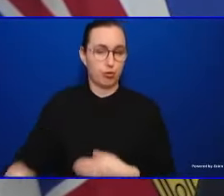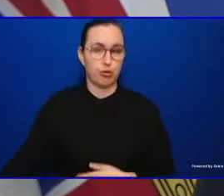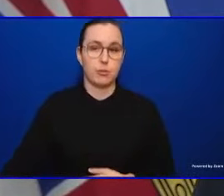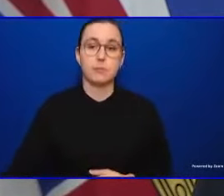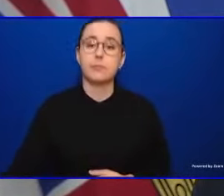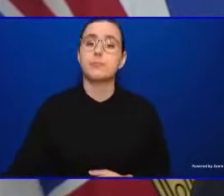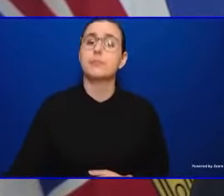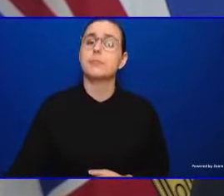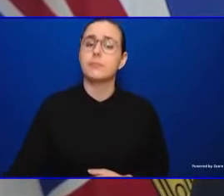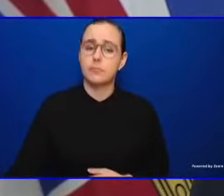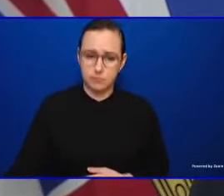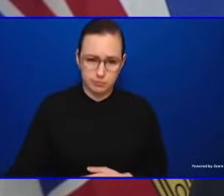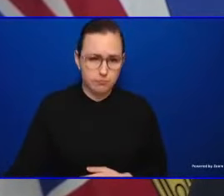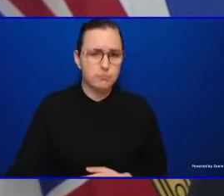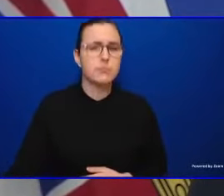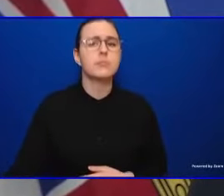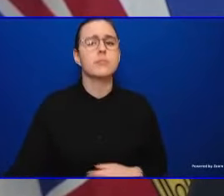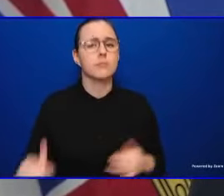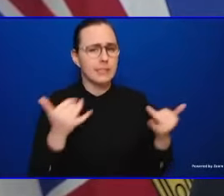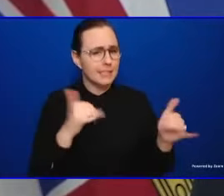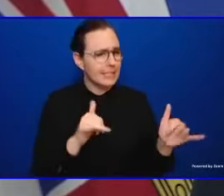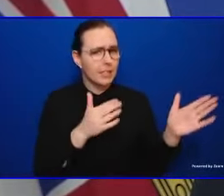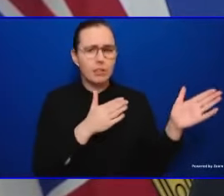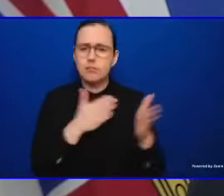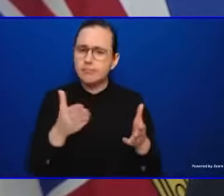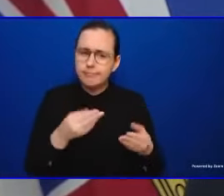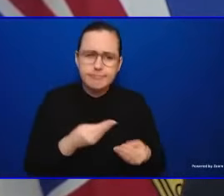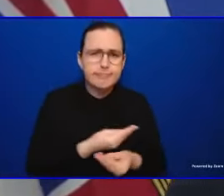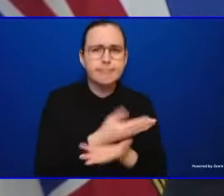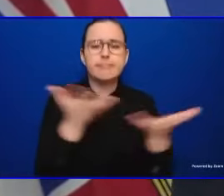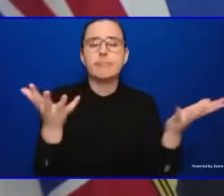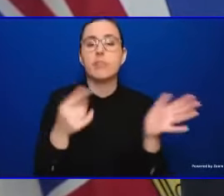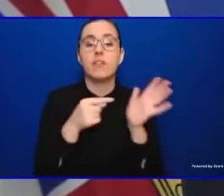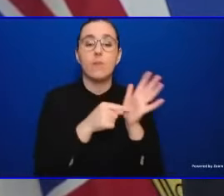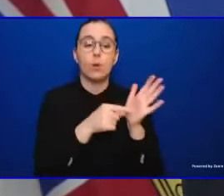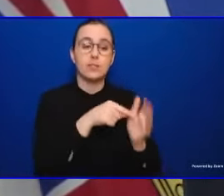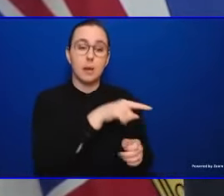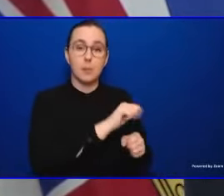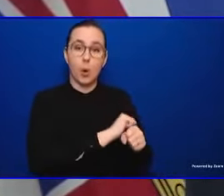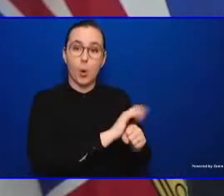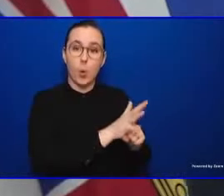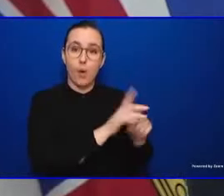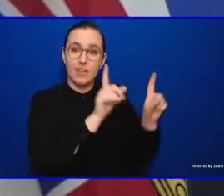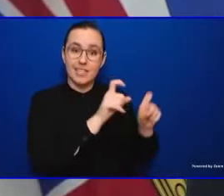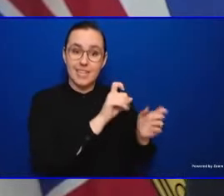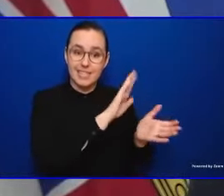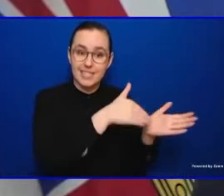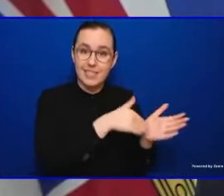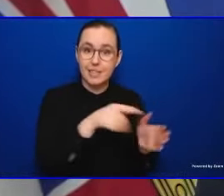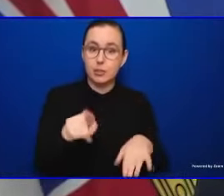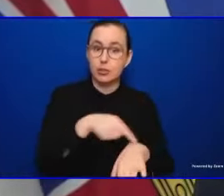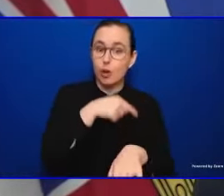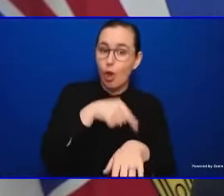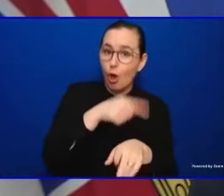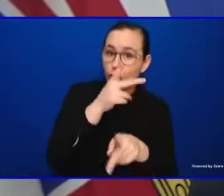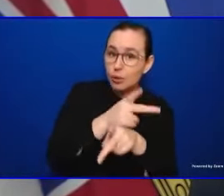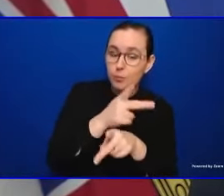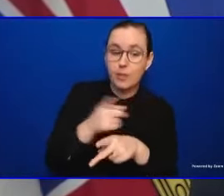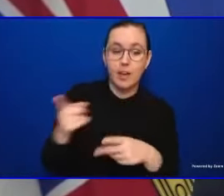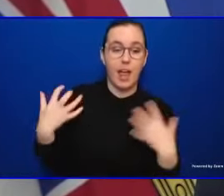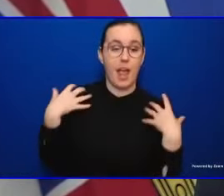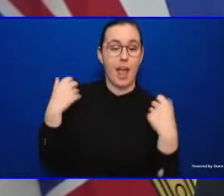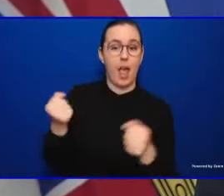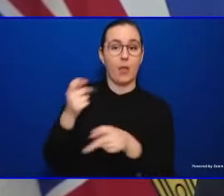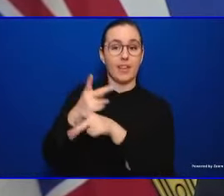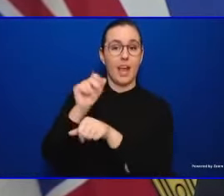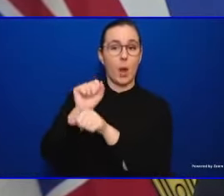vulnerable communities, businesses and organizations, and medical health officers to support case management and outbreaks. Between